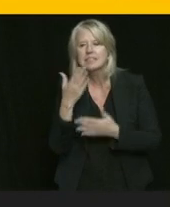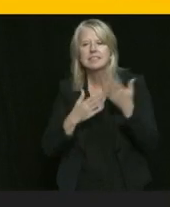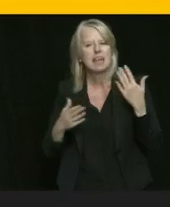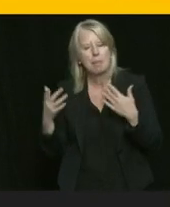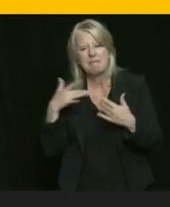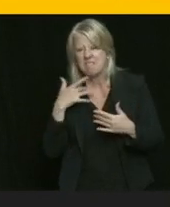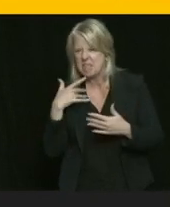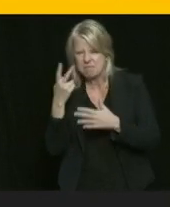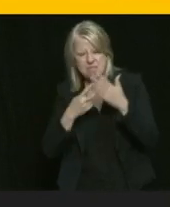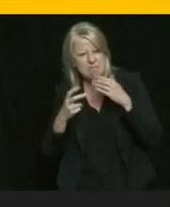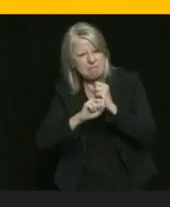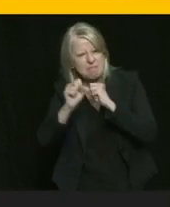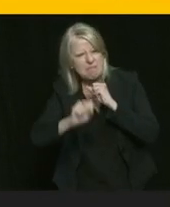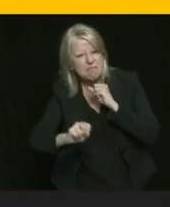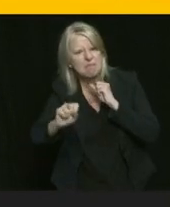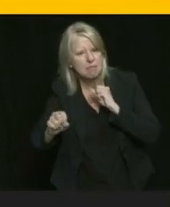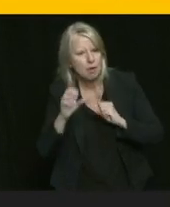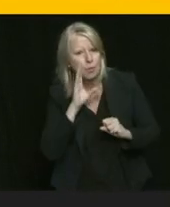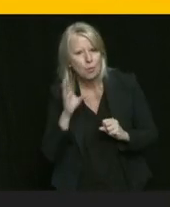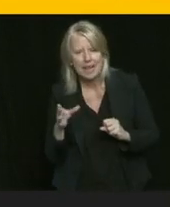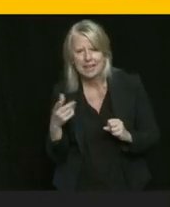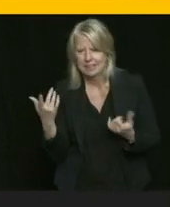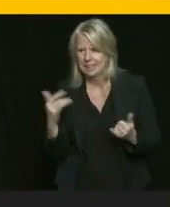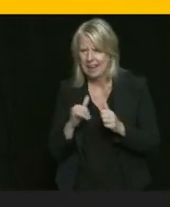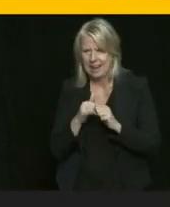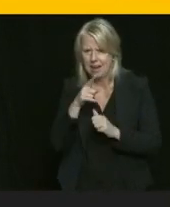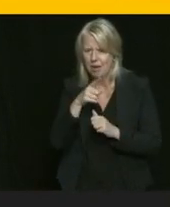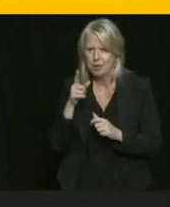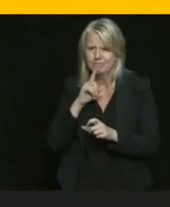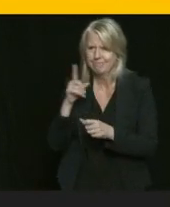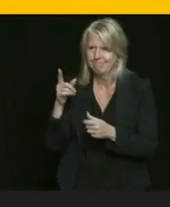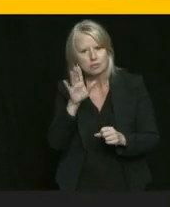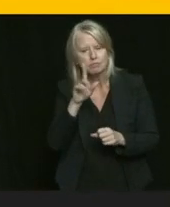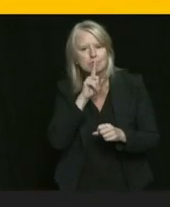So how do you explain this broken promise to First Nations?